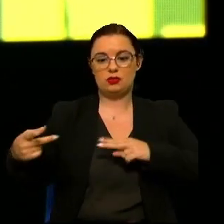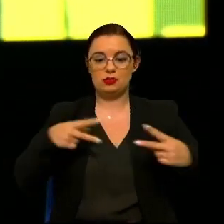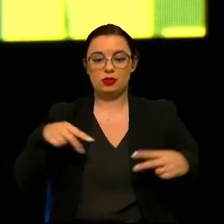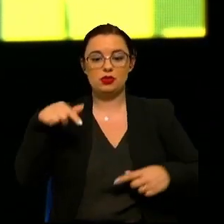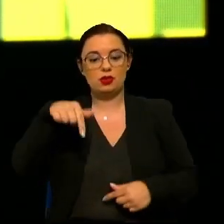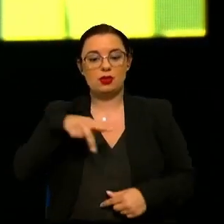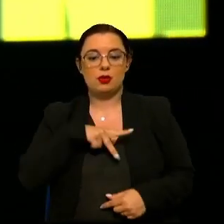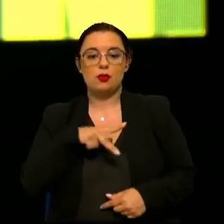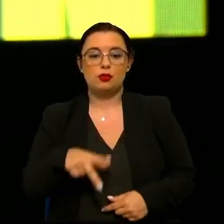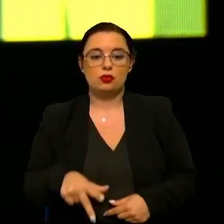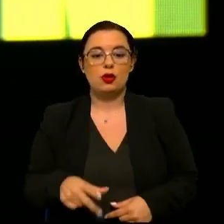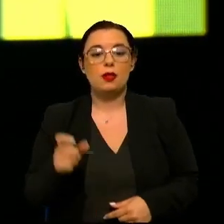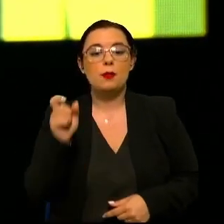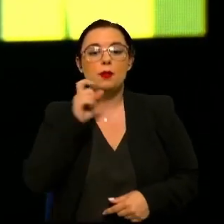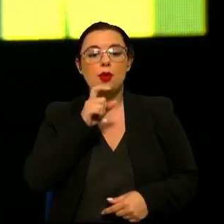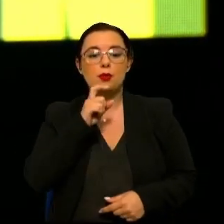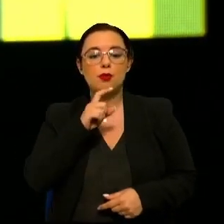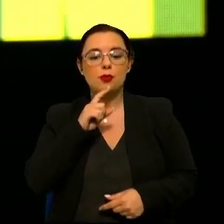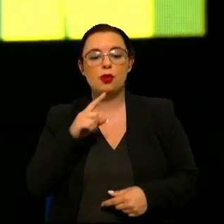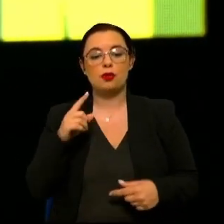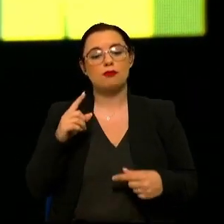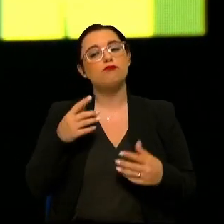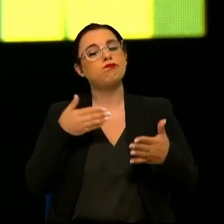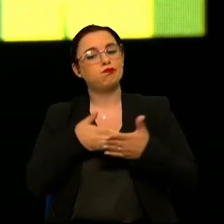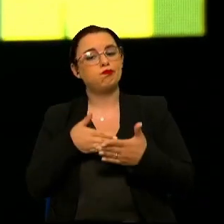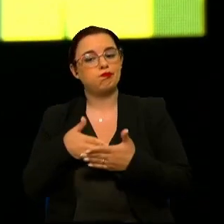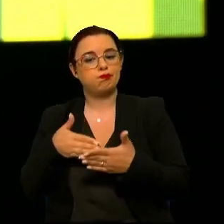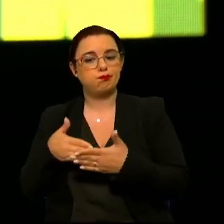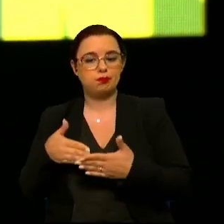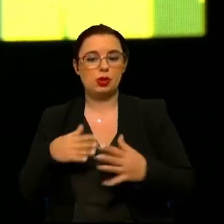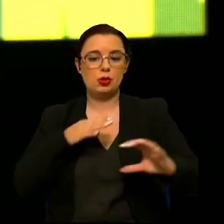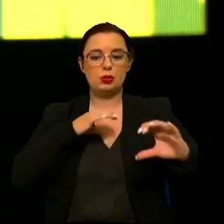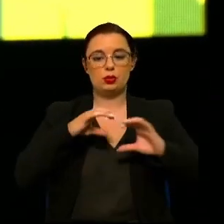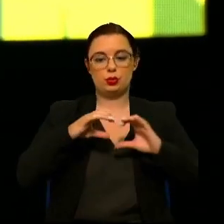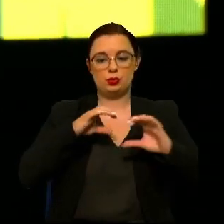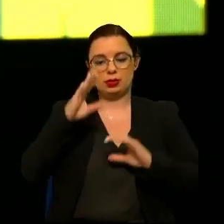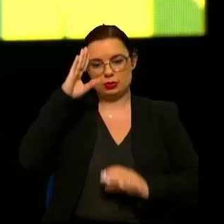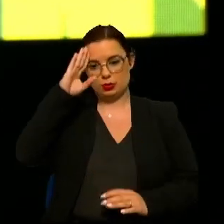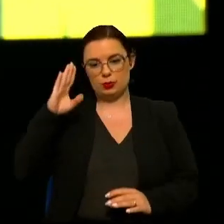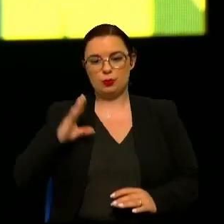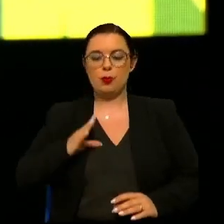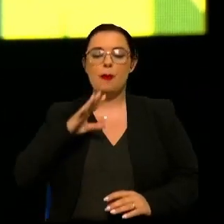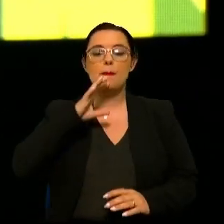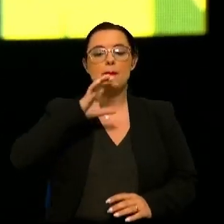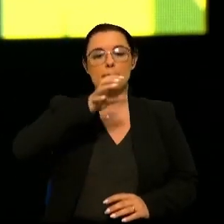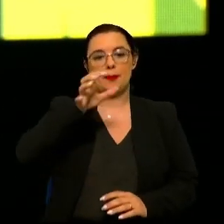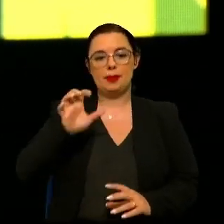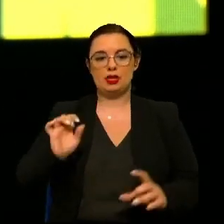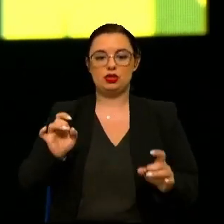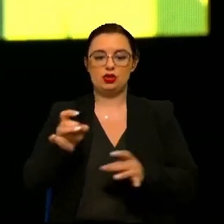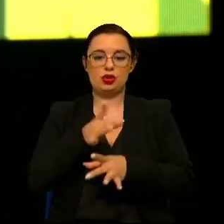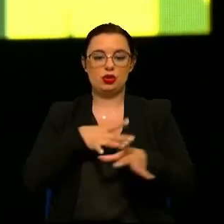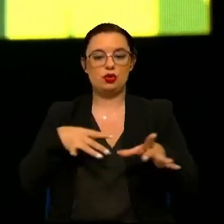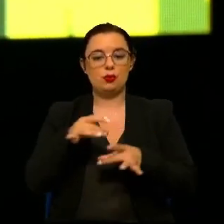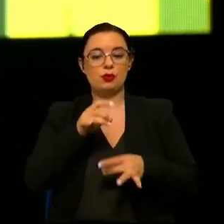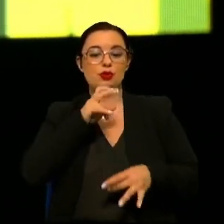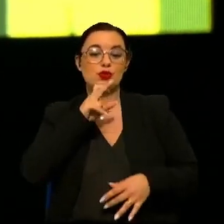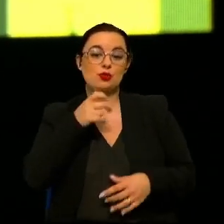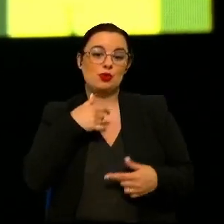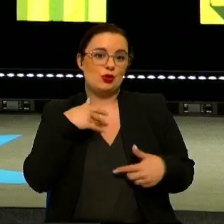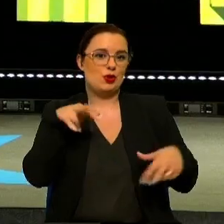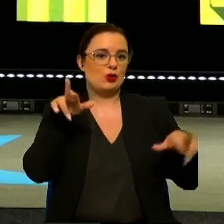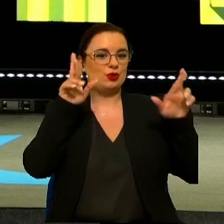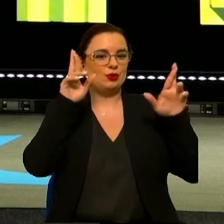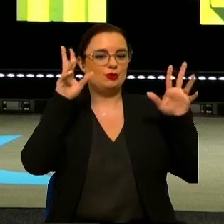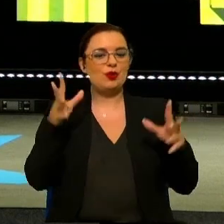strategic? What is Portugal's strategic level? And Pelas respostas que espero obter dos